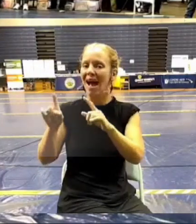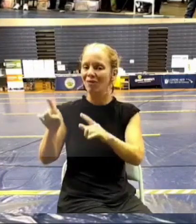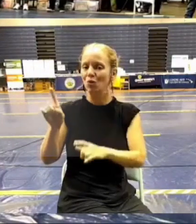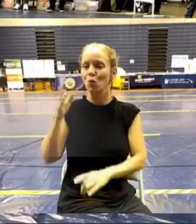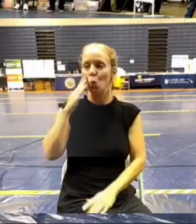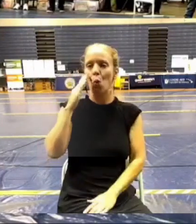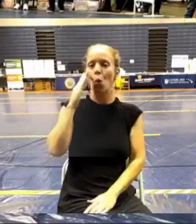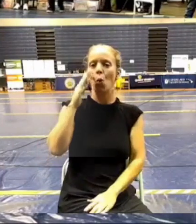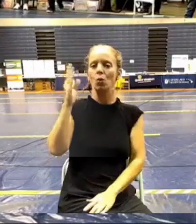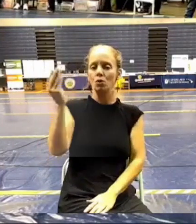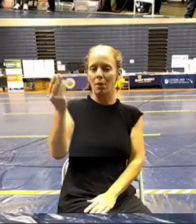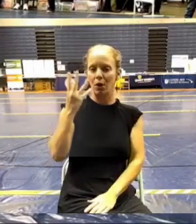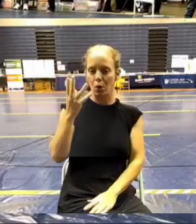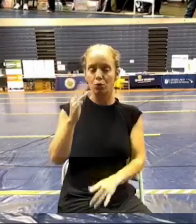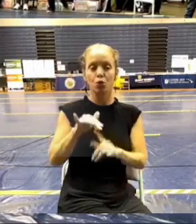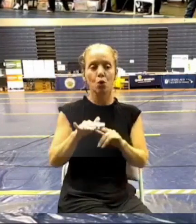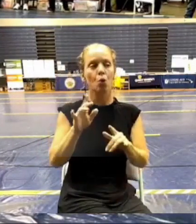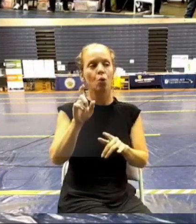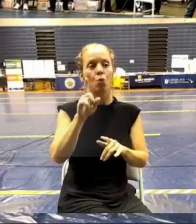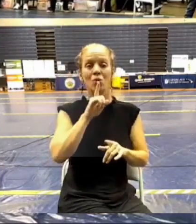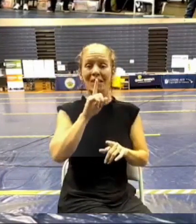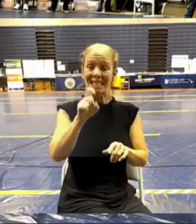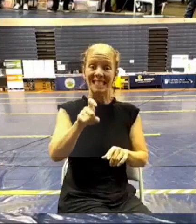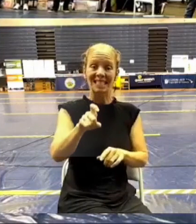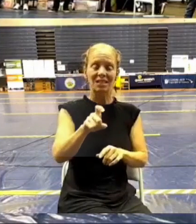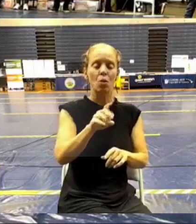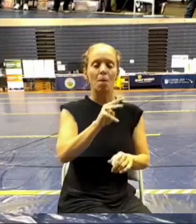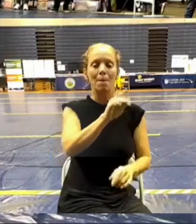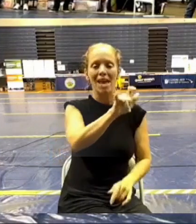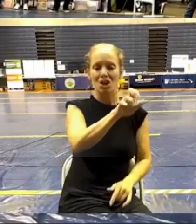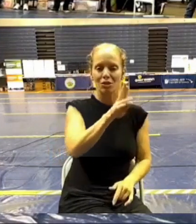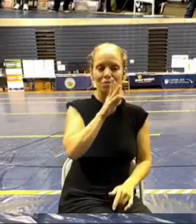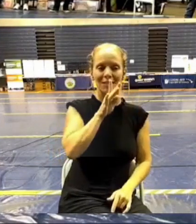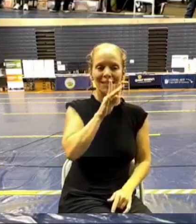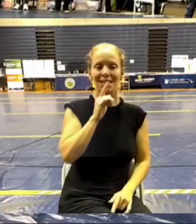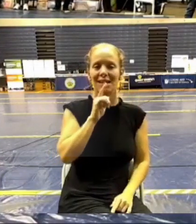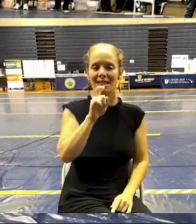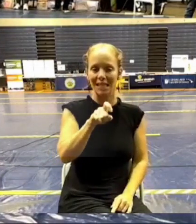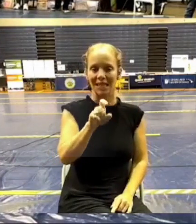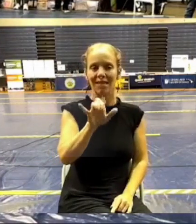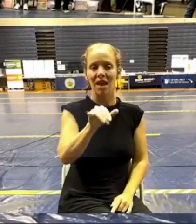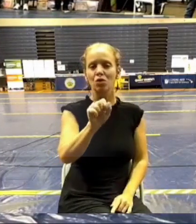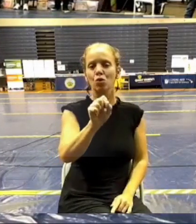So we need that to get out on social media, the what's going to happen if people do that.